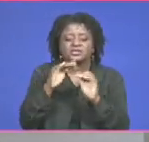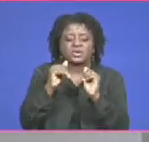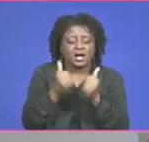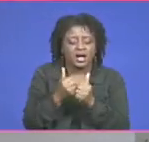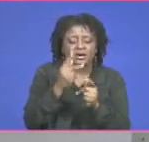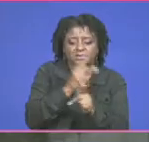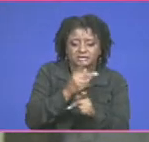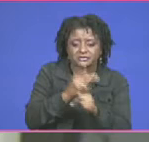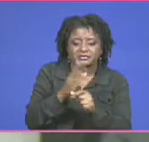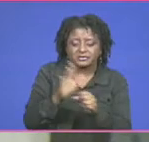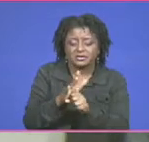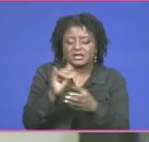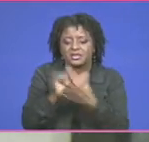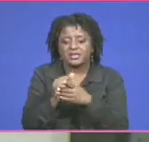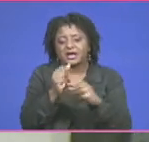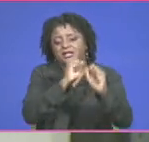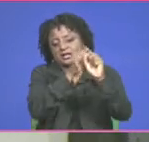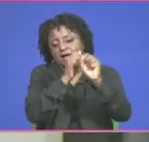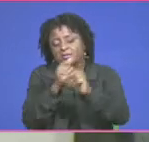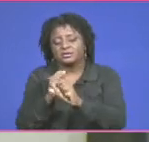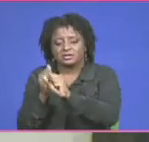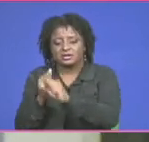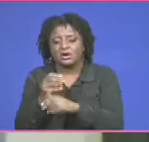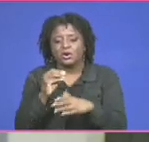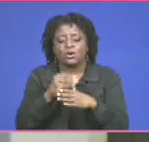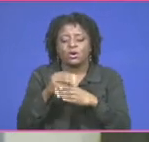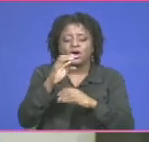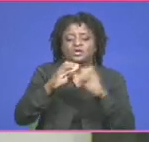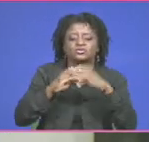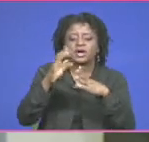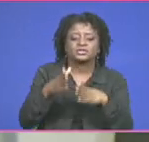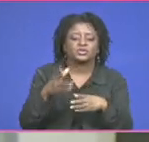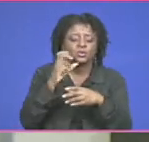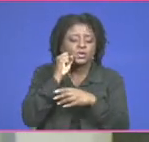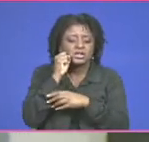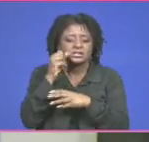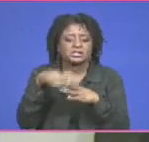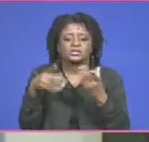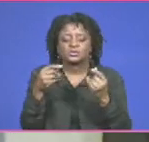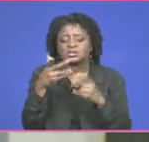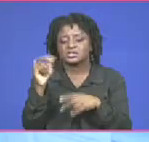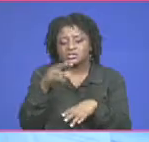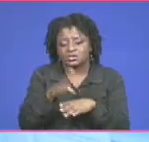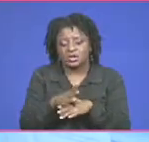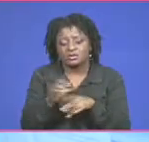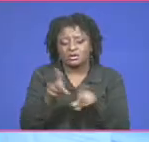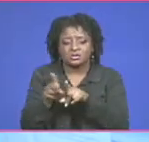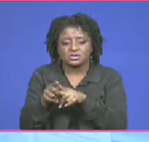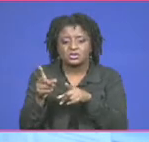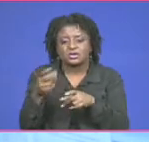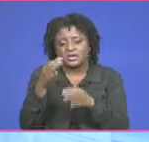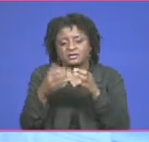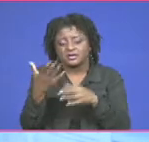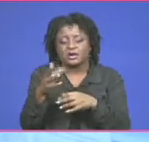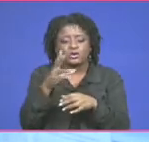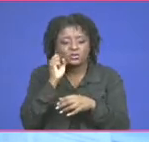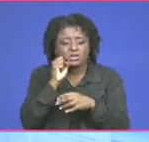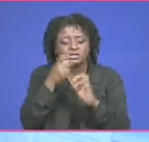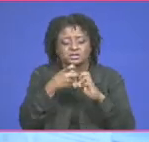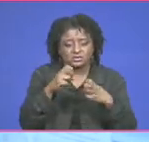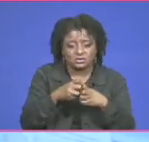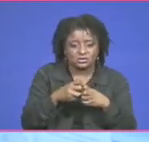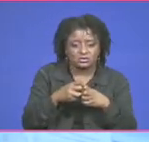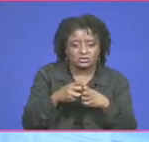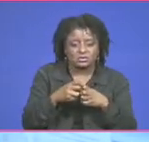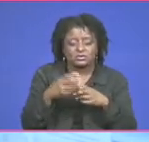meticulous that carpenter or that contractor was in executing his job. And also, if there was a dispute, don't